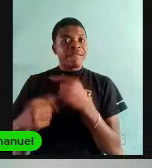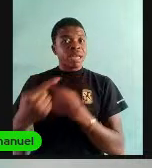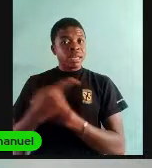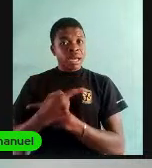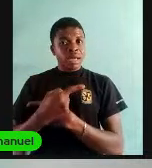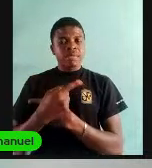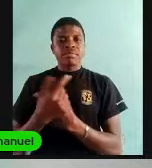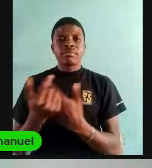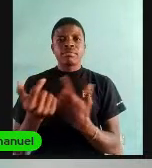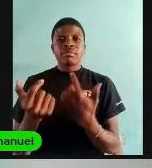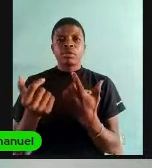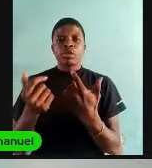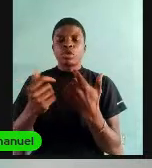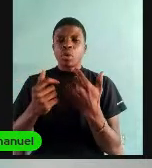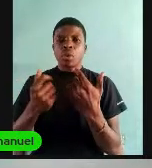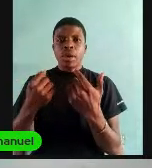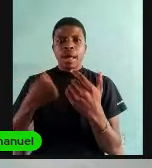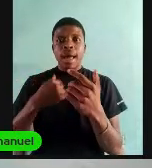based on what computer looks like